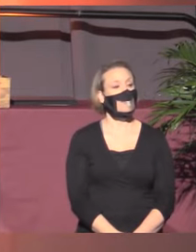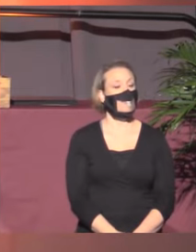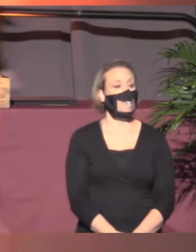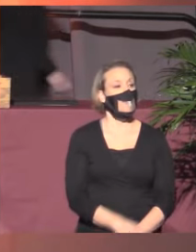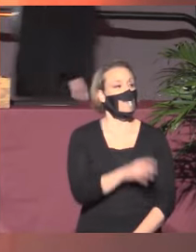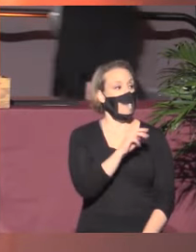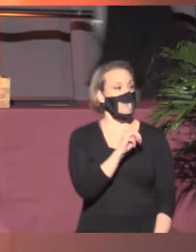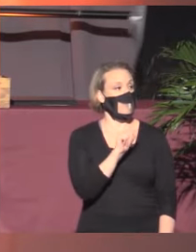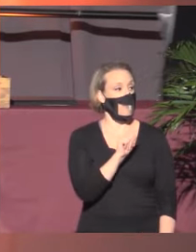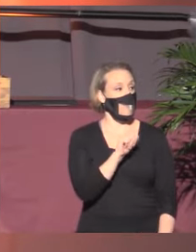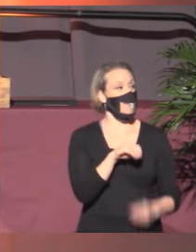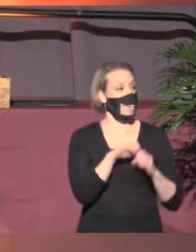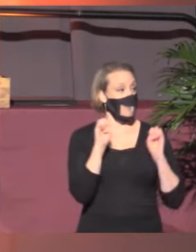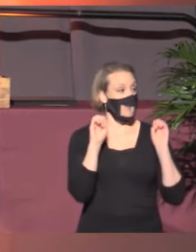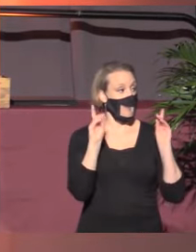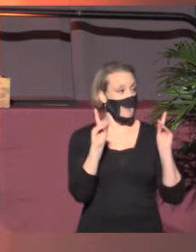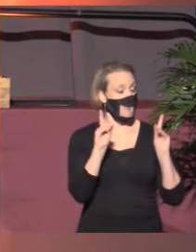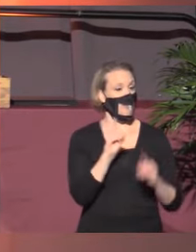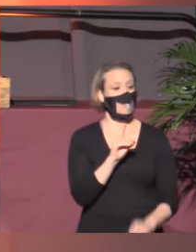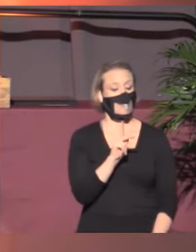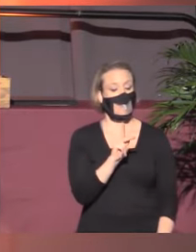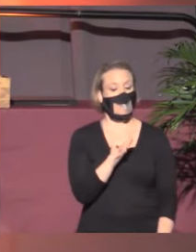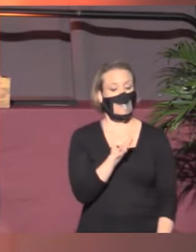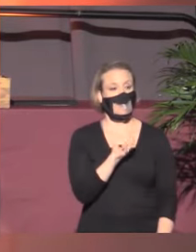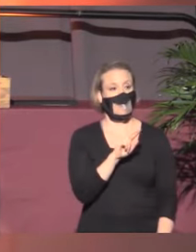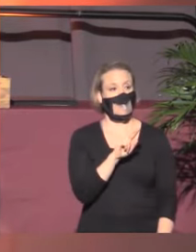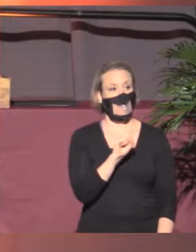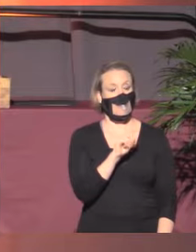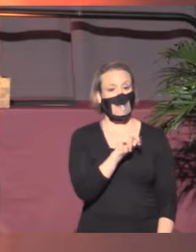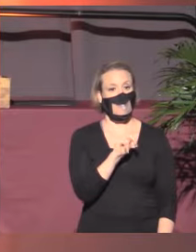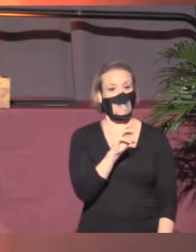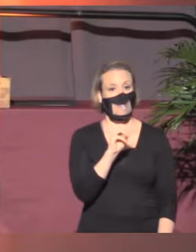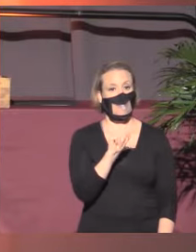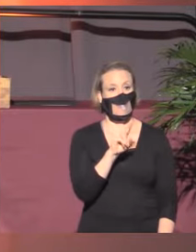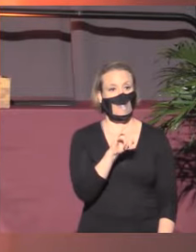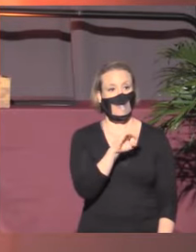Master of Arts in Education, Kirsten Marie Nelson.